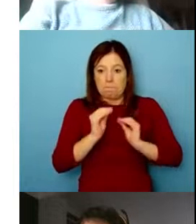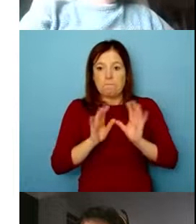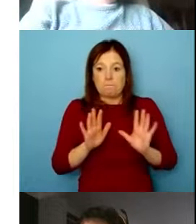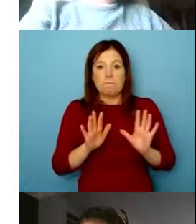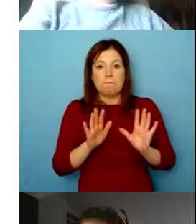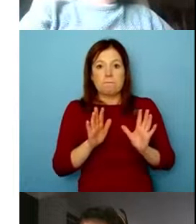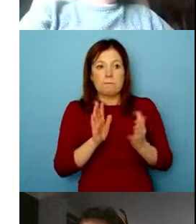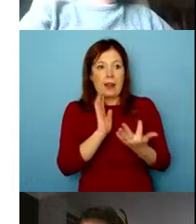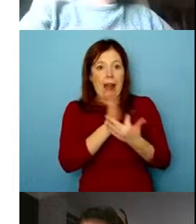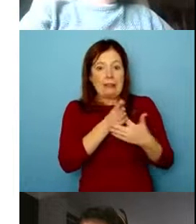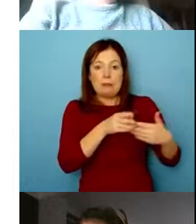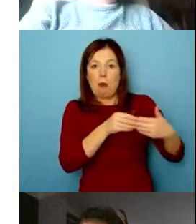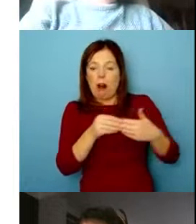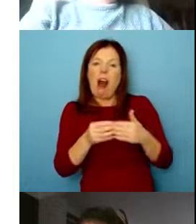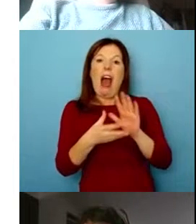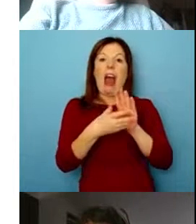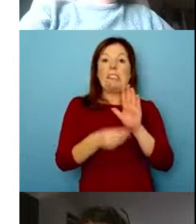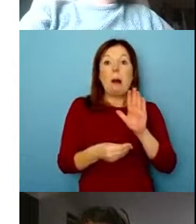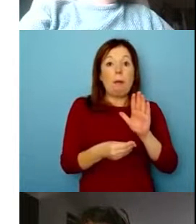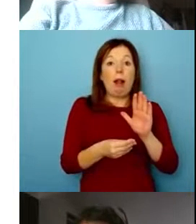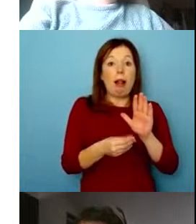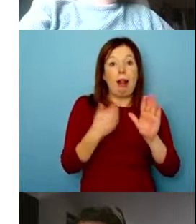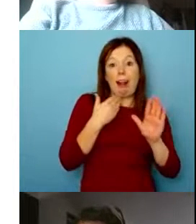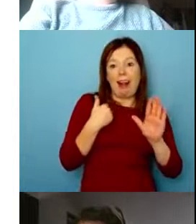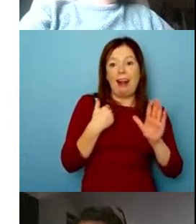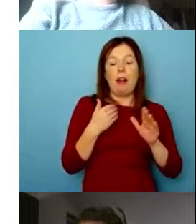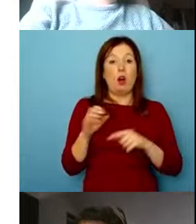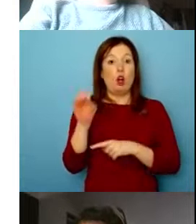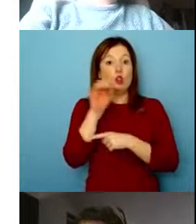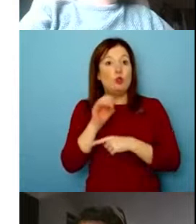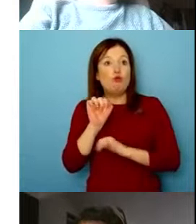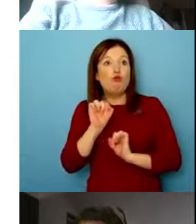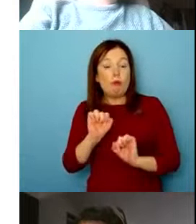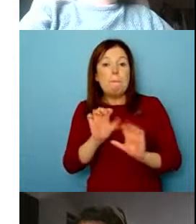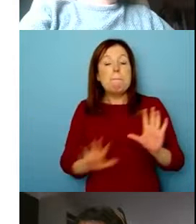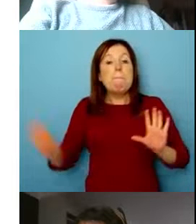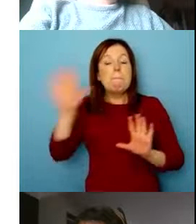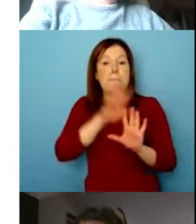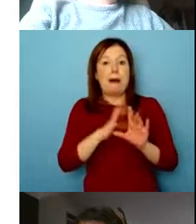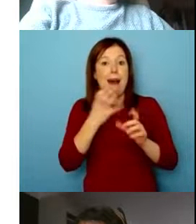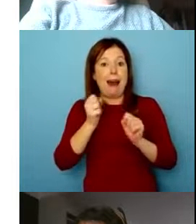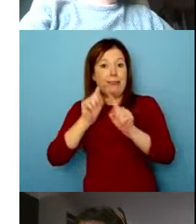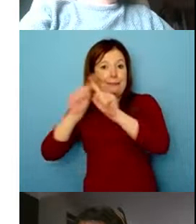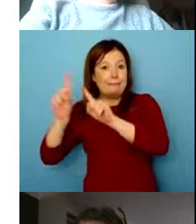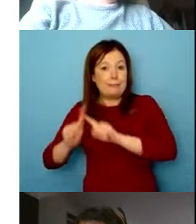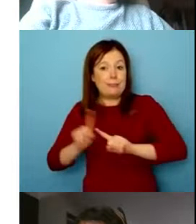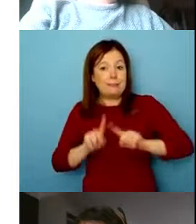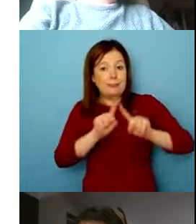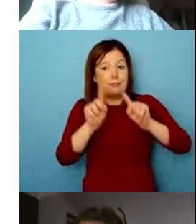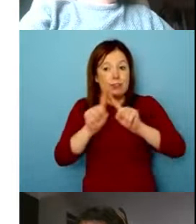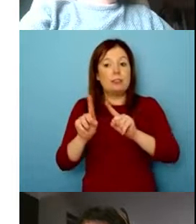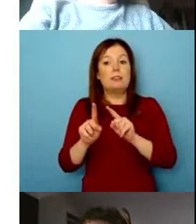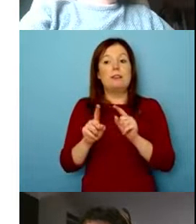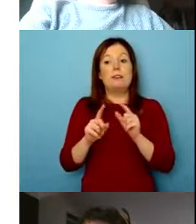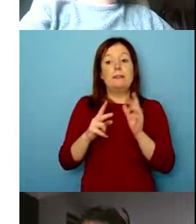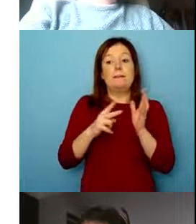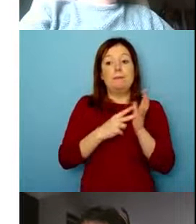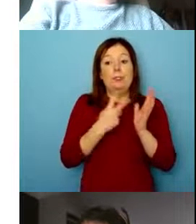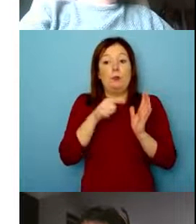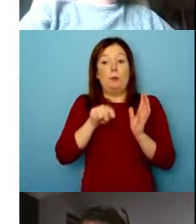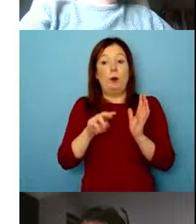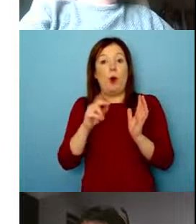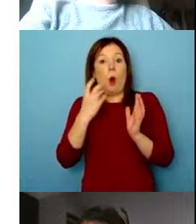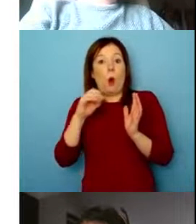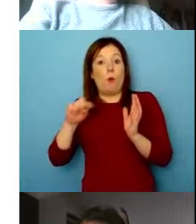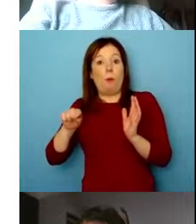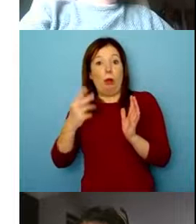Play accessible guide as an example, but across Europe there are many, many other examples where the current HBBTV toolkit has been used to great